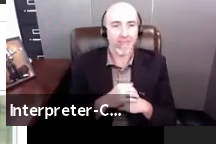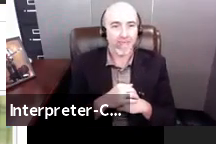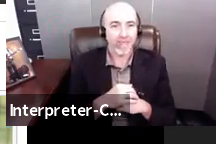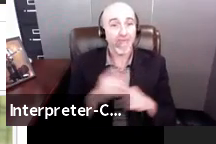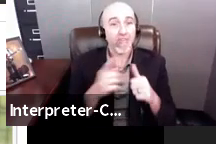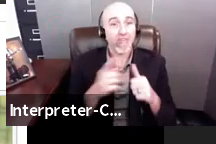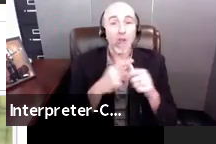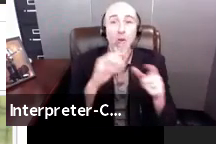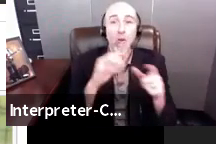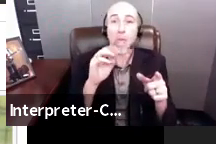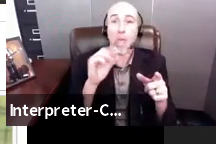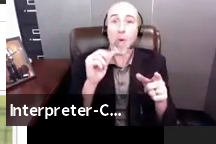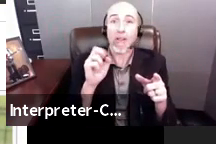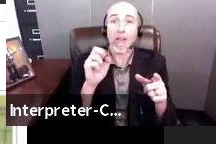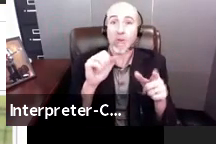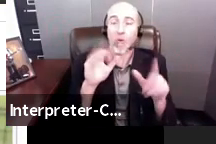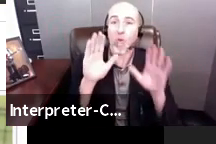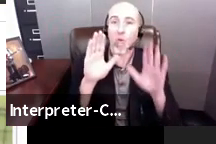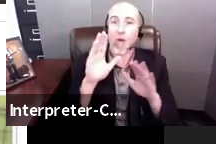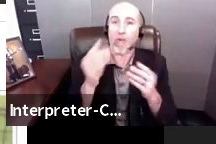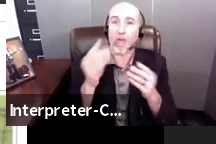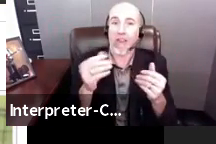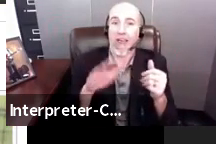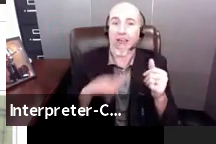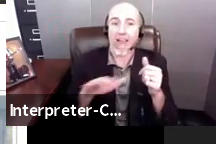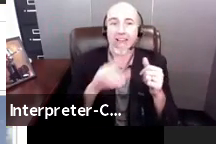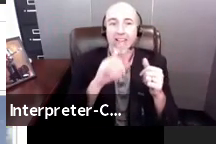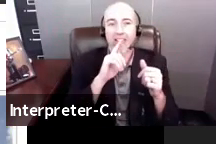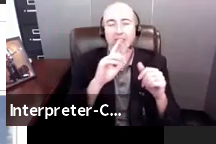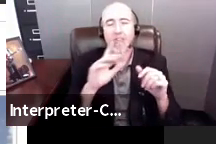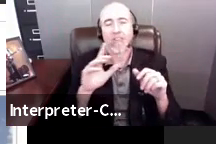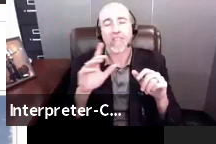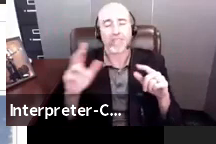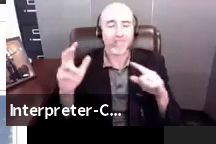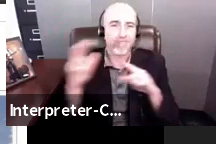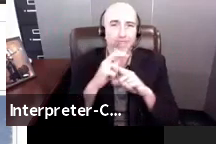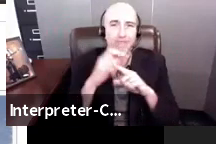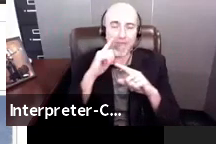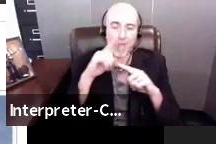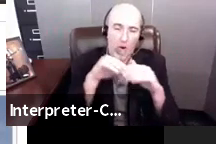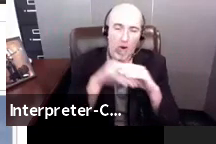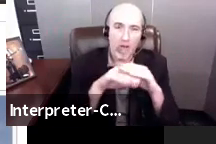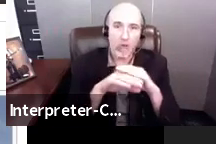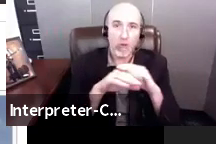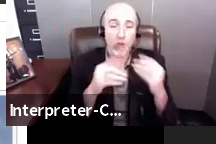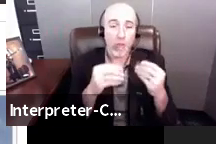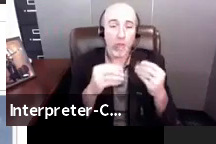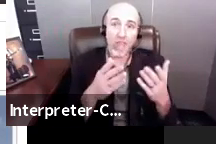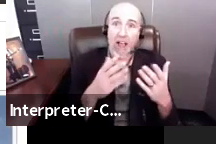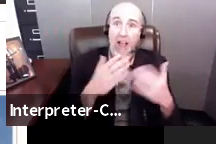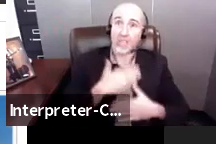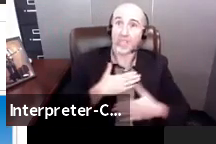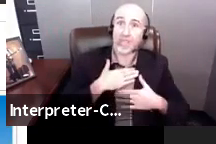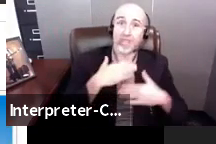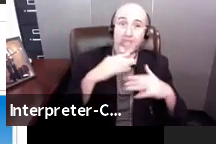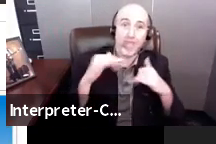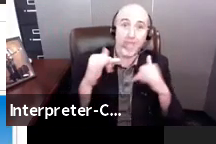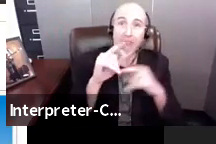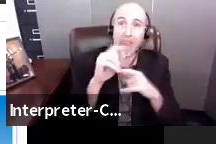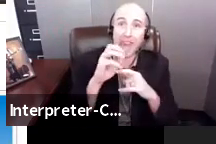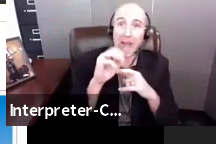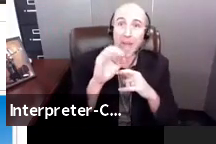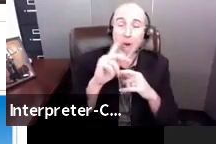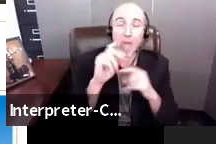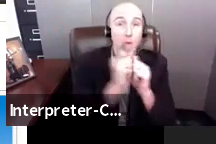all about inclusion. The ultra accessible theme park provides fun for people with and without disabilities. The theme park has